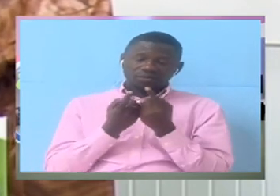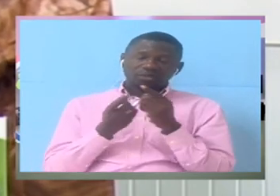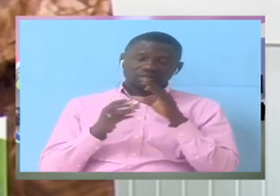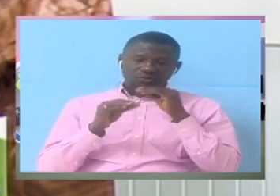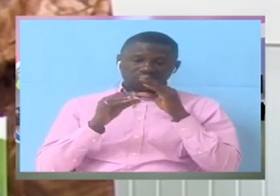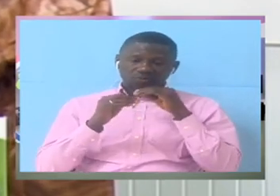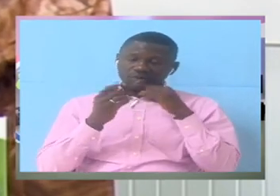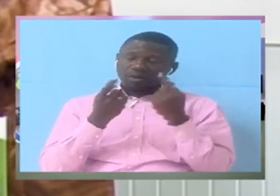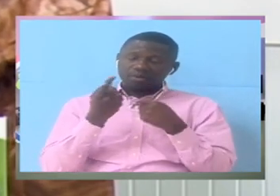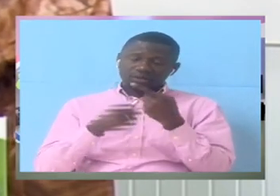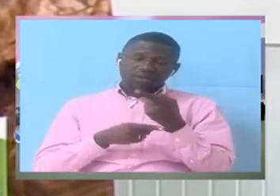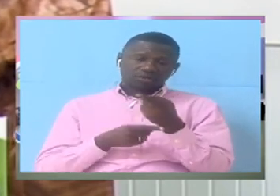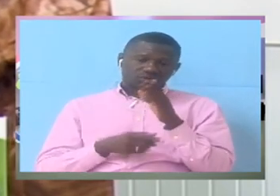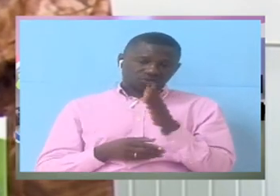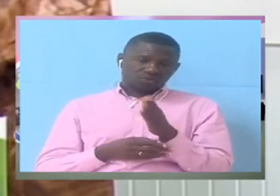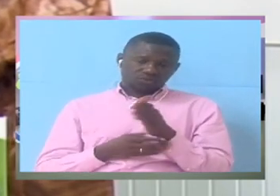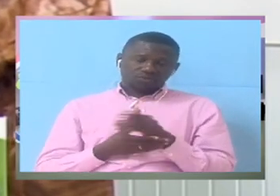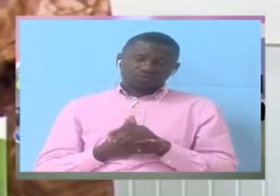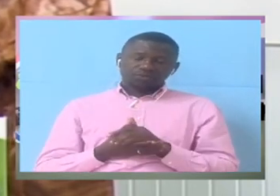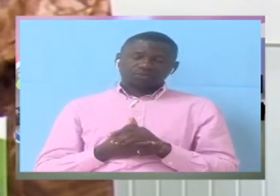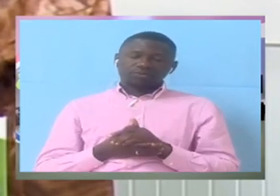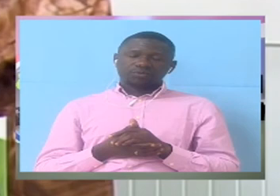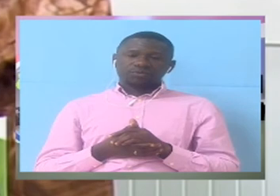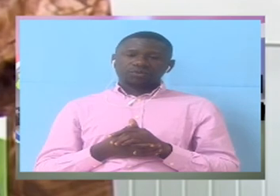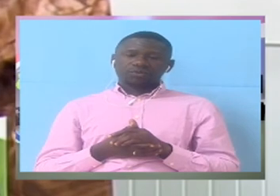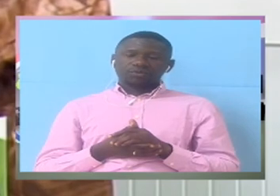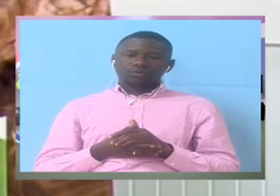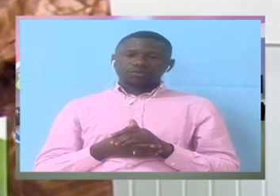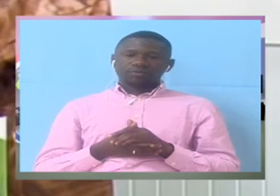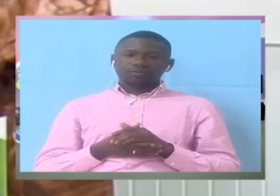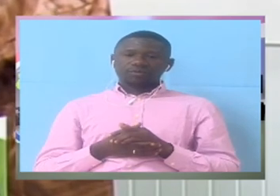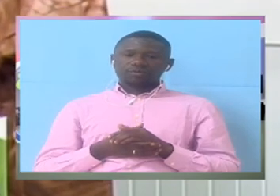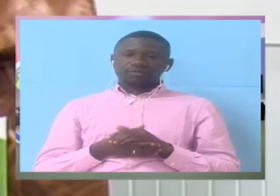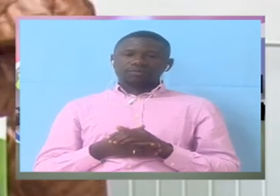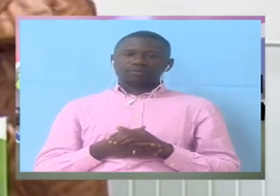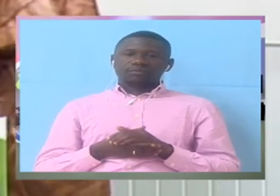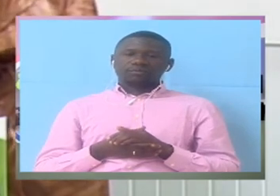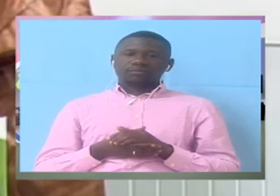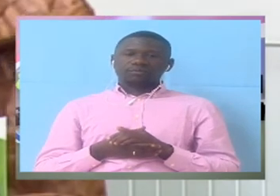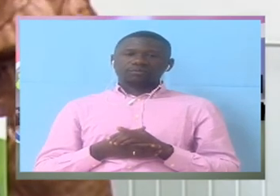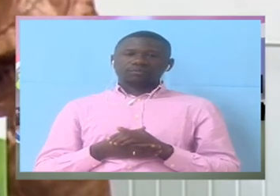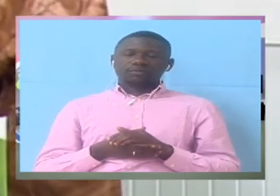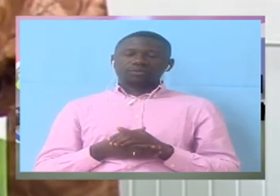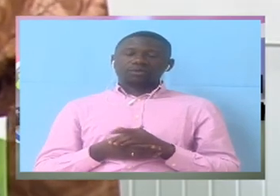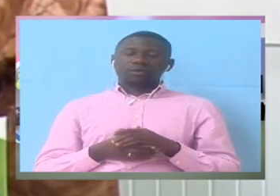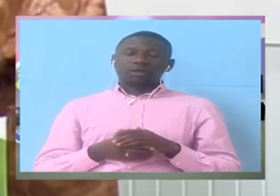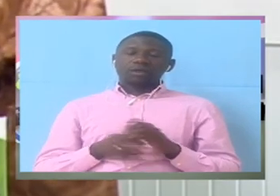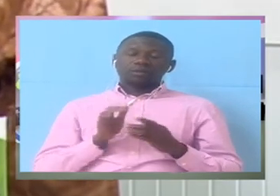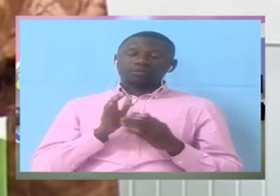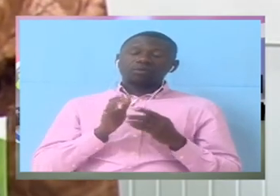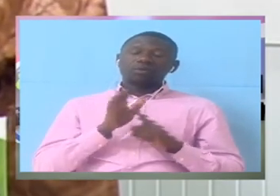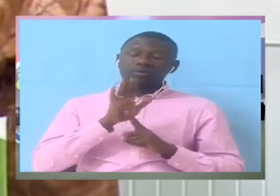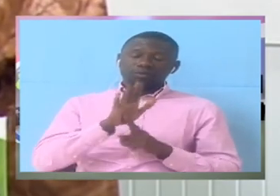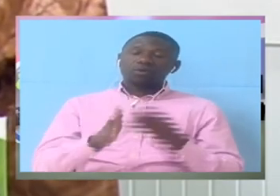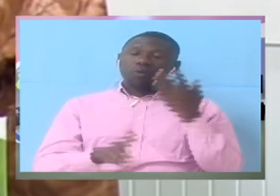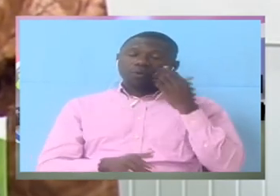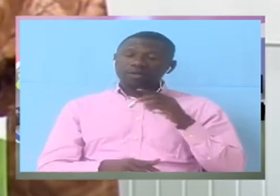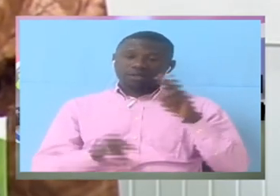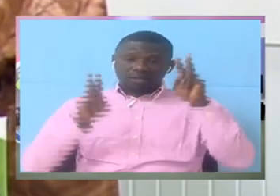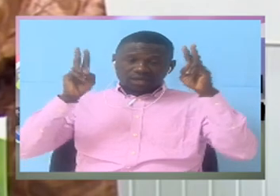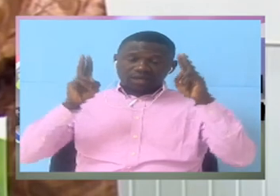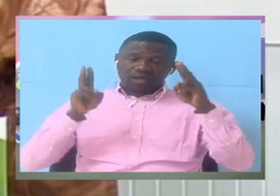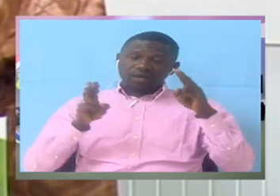say something about that too. Kabrin Yaya kudeta kabri Yaya kudeta ka succeeda. When Yaya succeeded in his